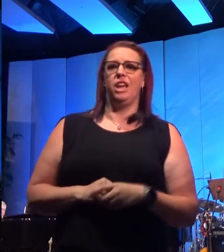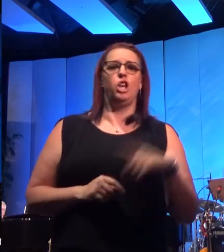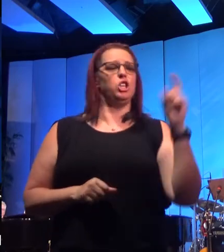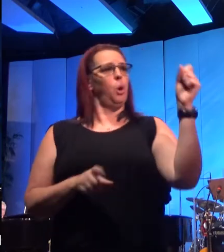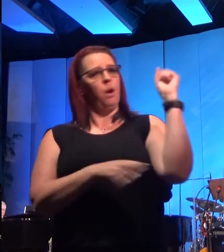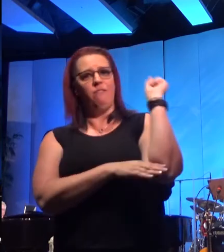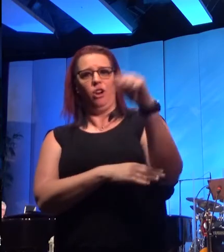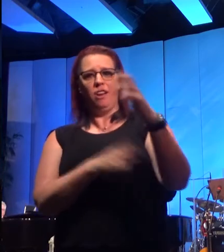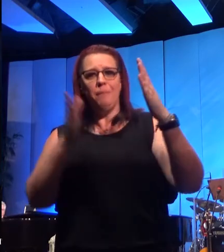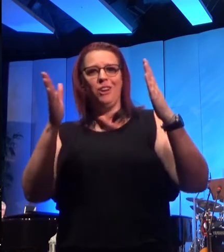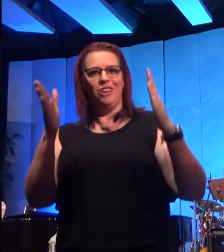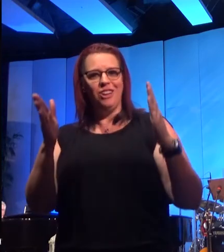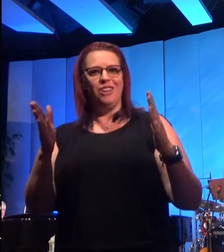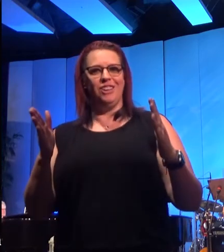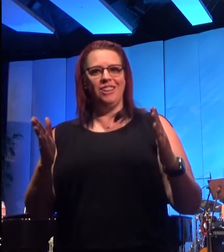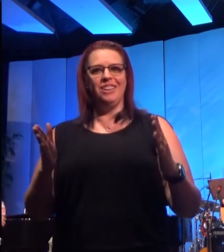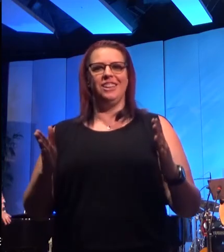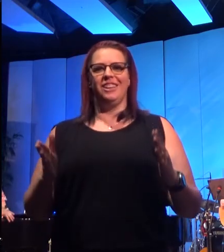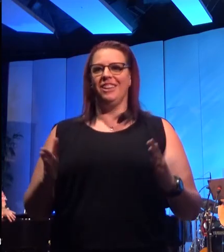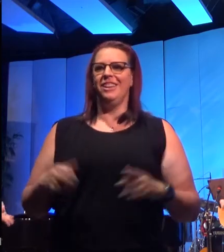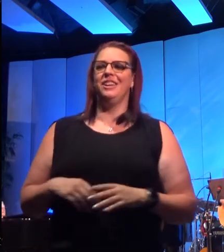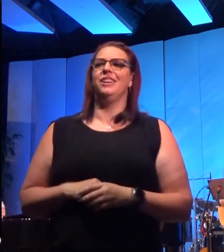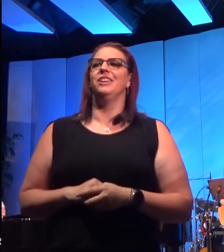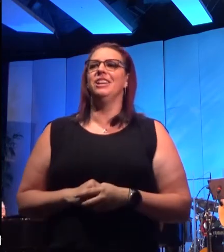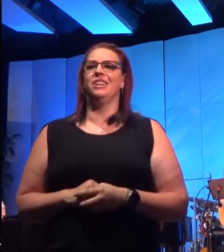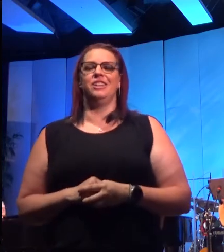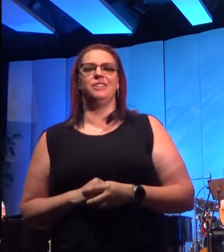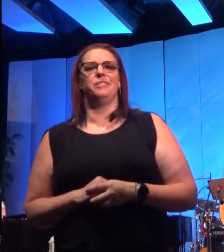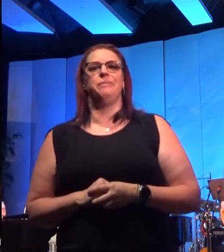You're an overcomer.